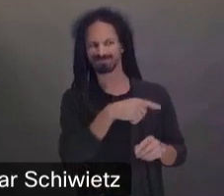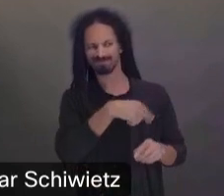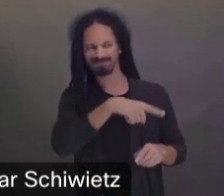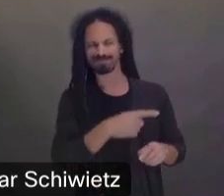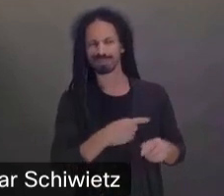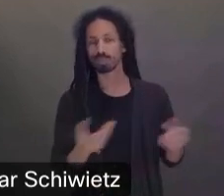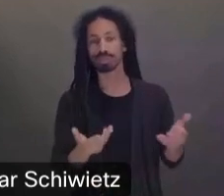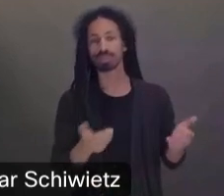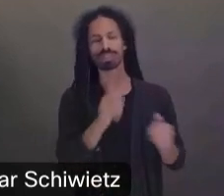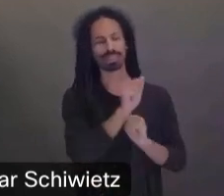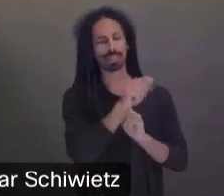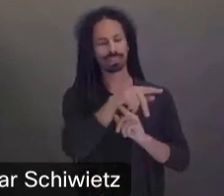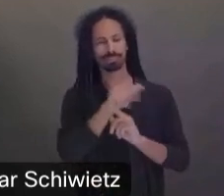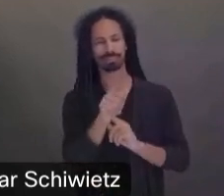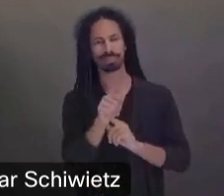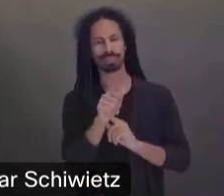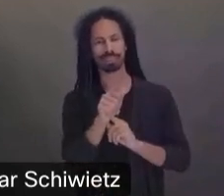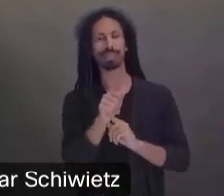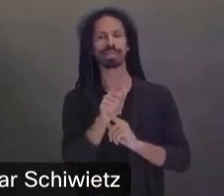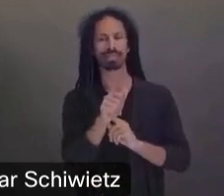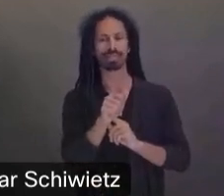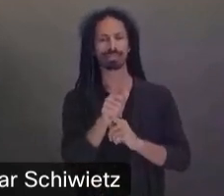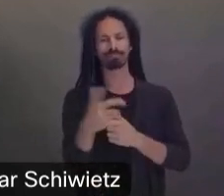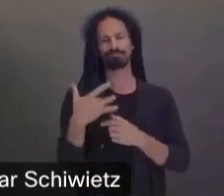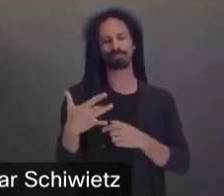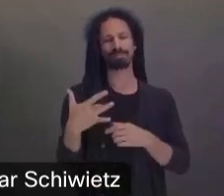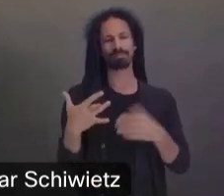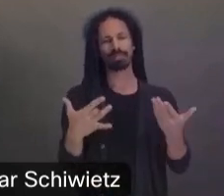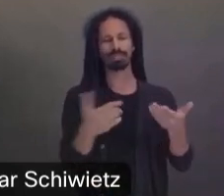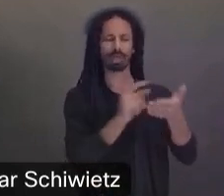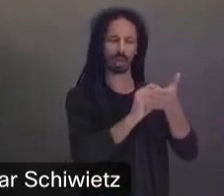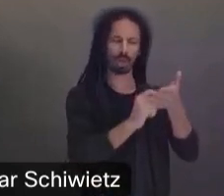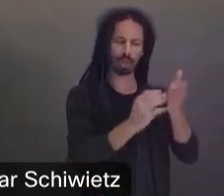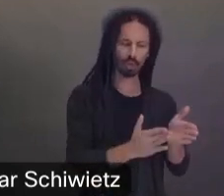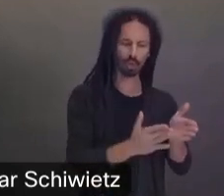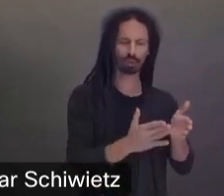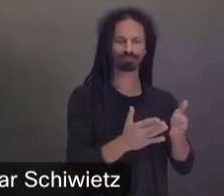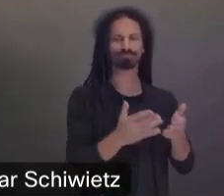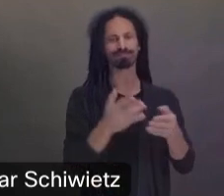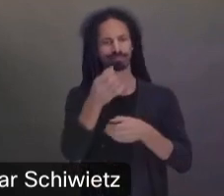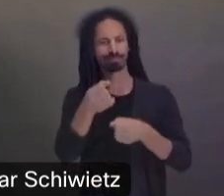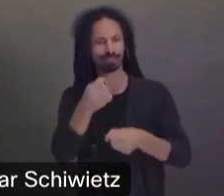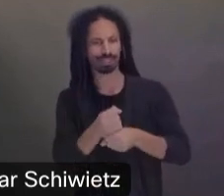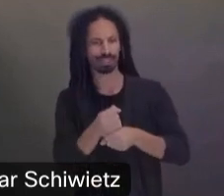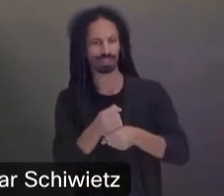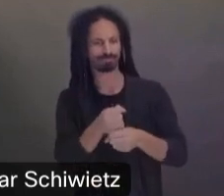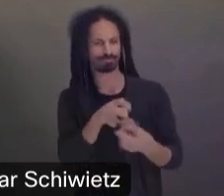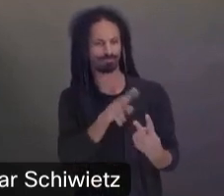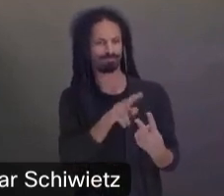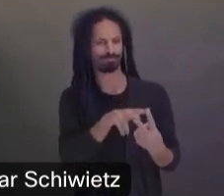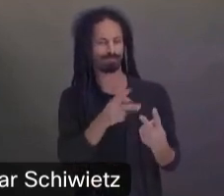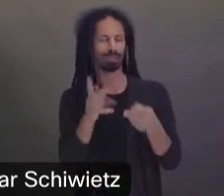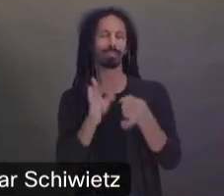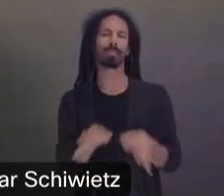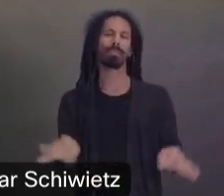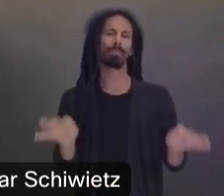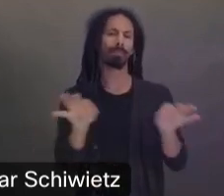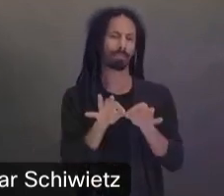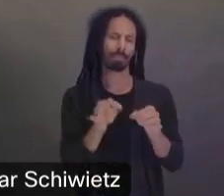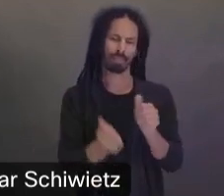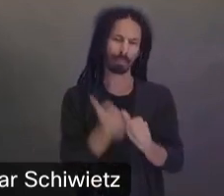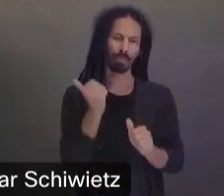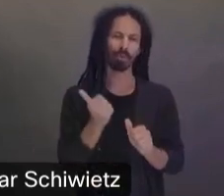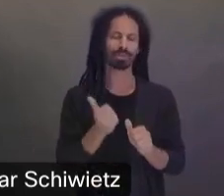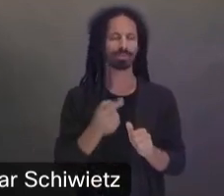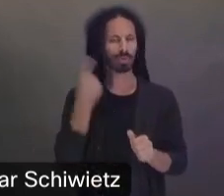APA is an author date style. These are the most important parts that always need to be